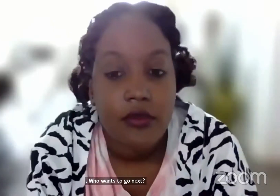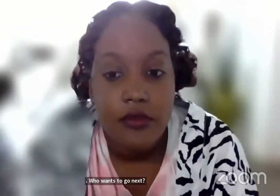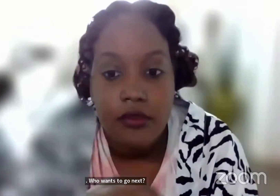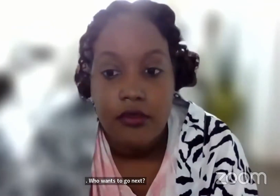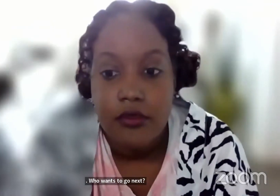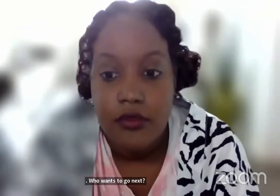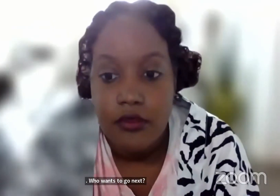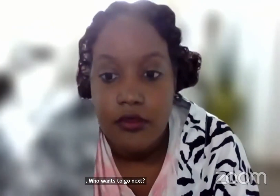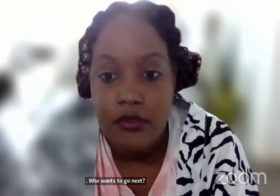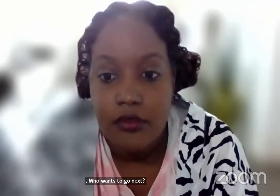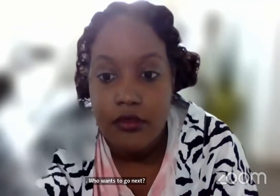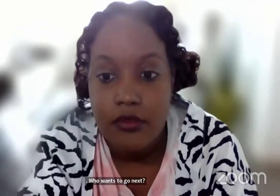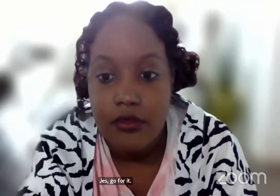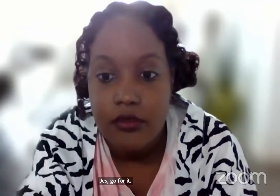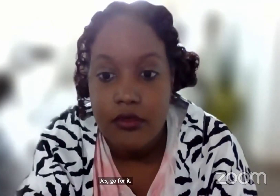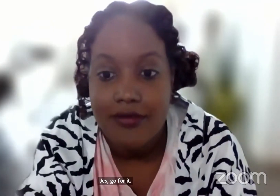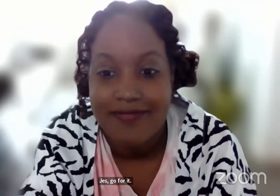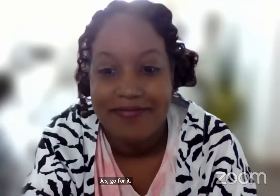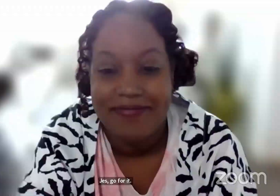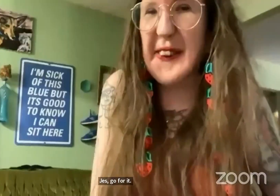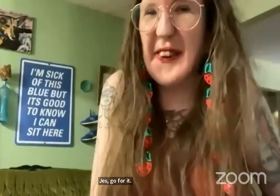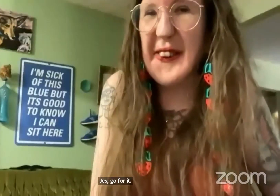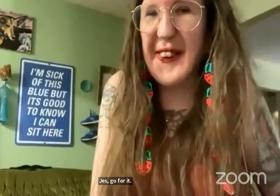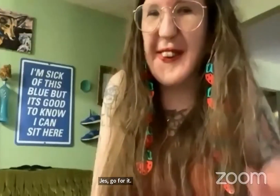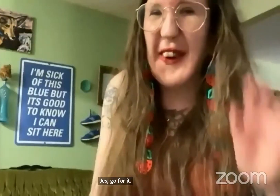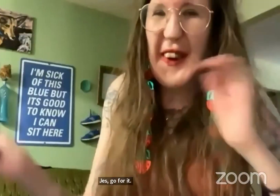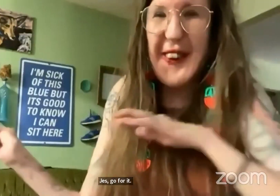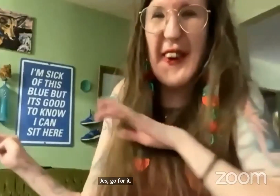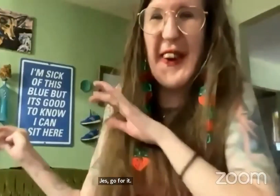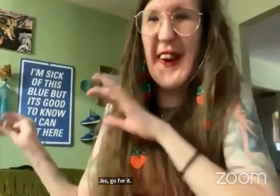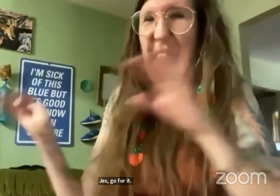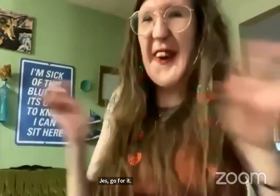I just took a shit ton of notes. Thank you both for what you just shared, Aisha and